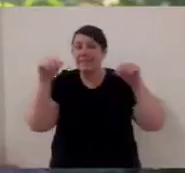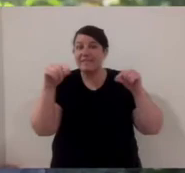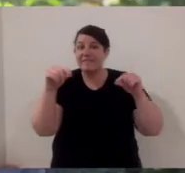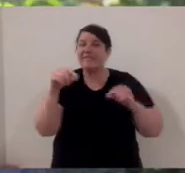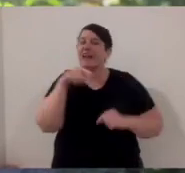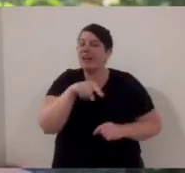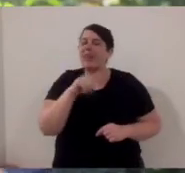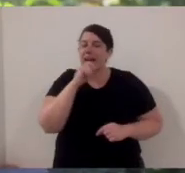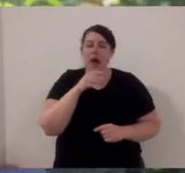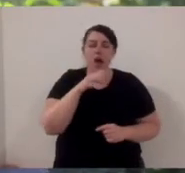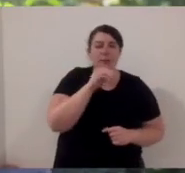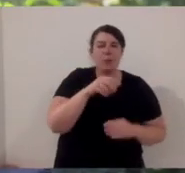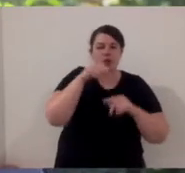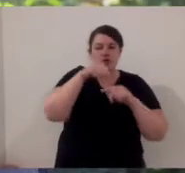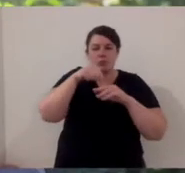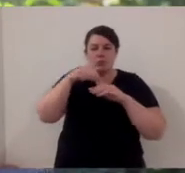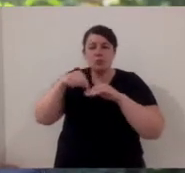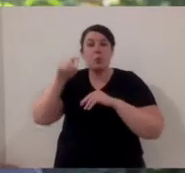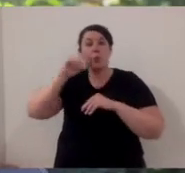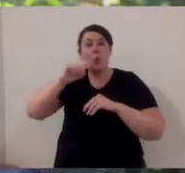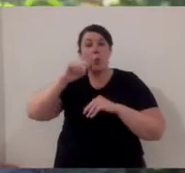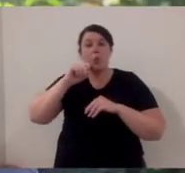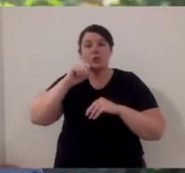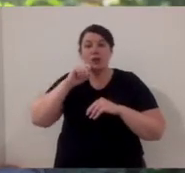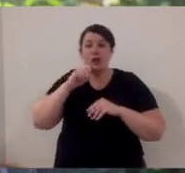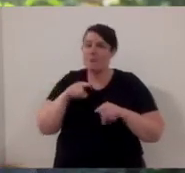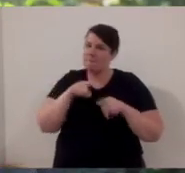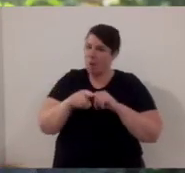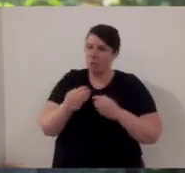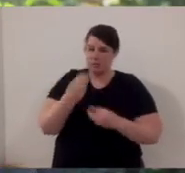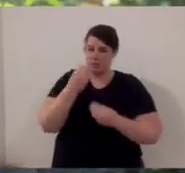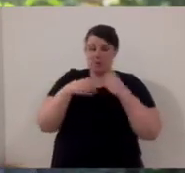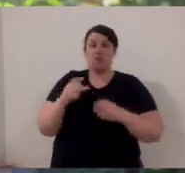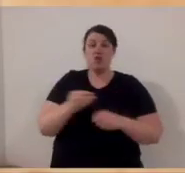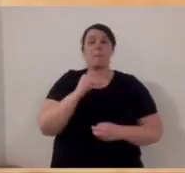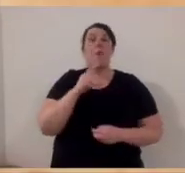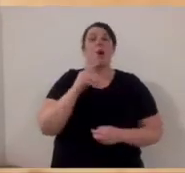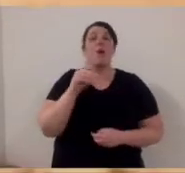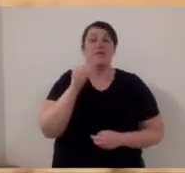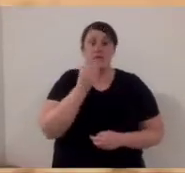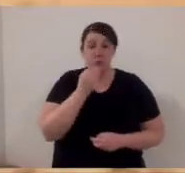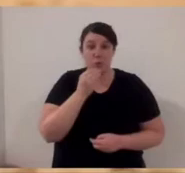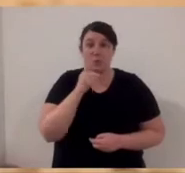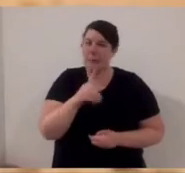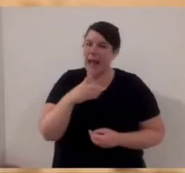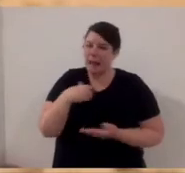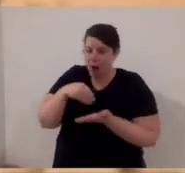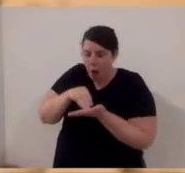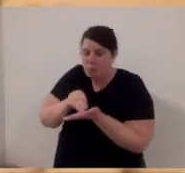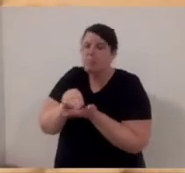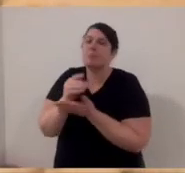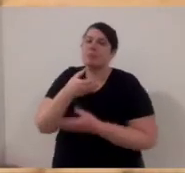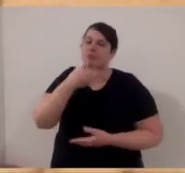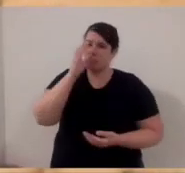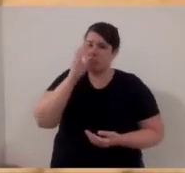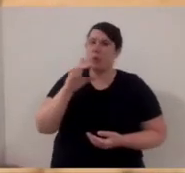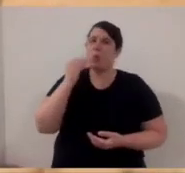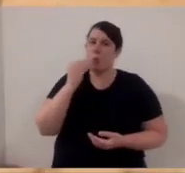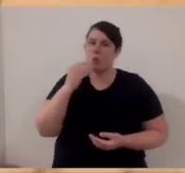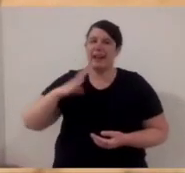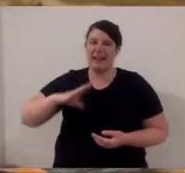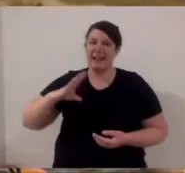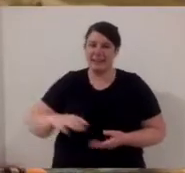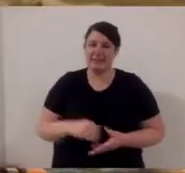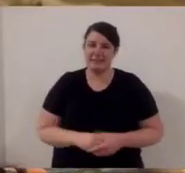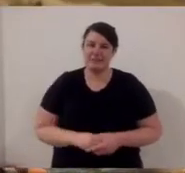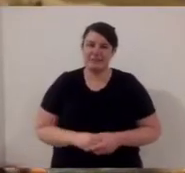of water in them. So they can get a lot of the water they need from their food, but they do need to drink. Emus are